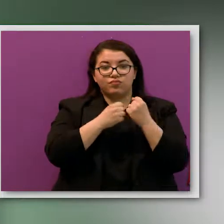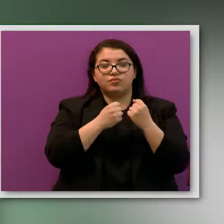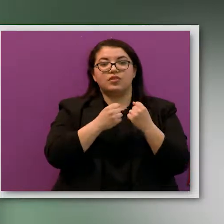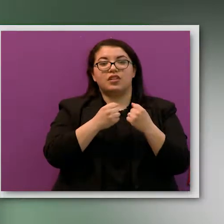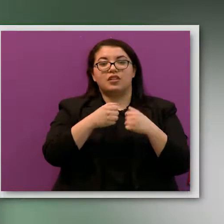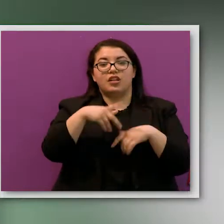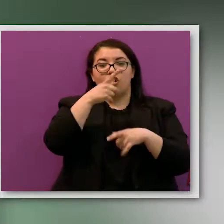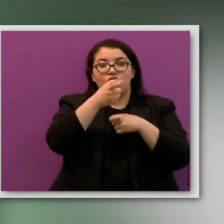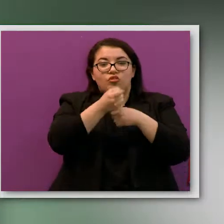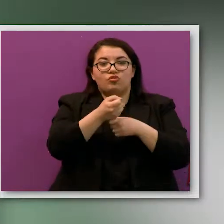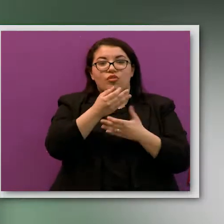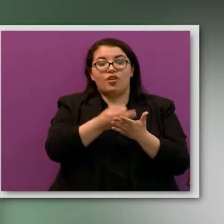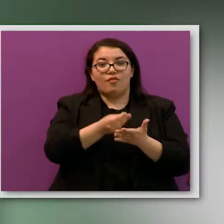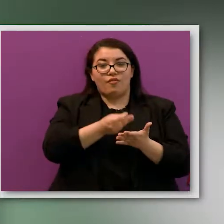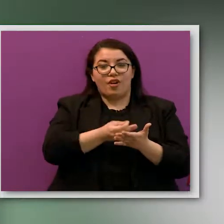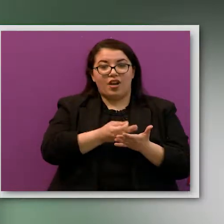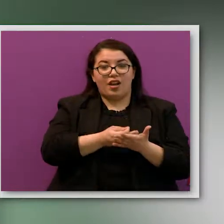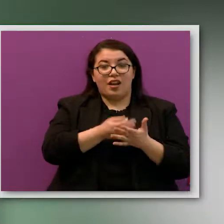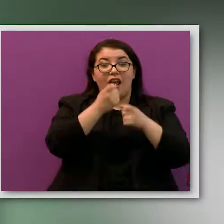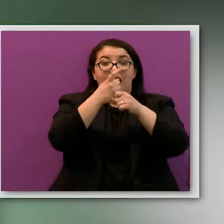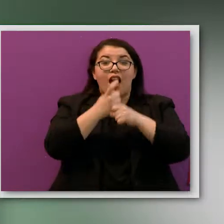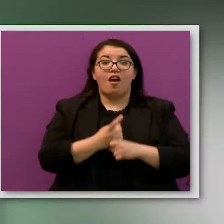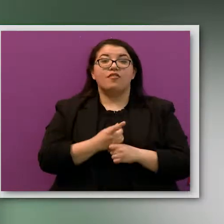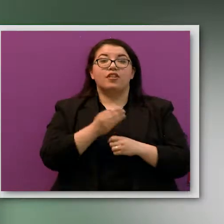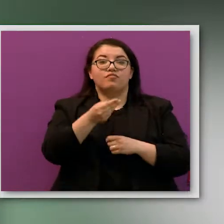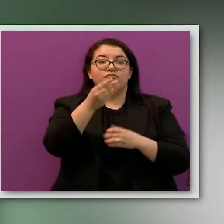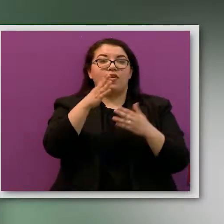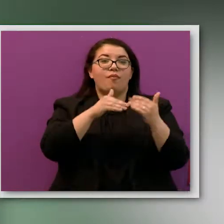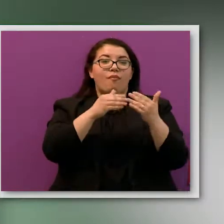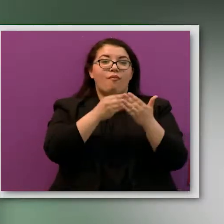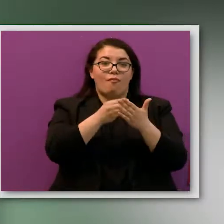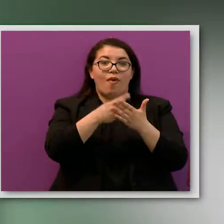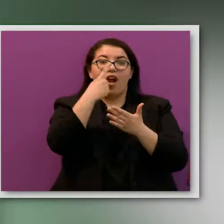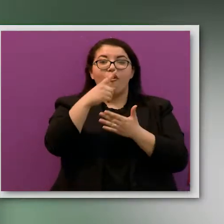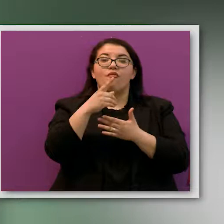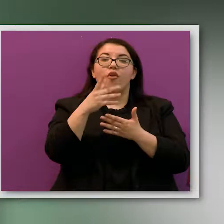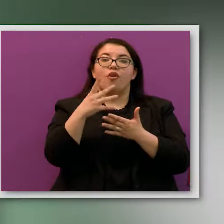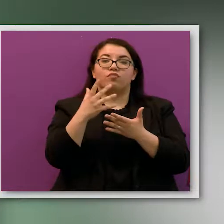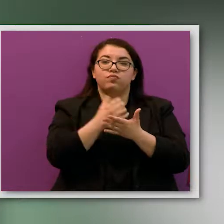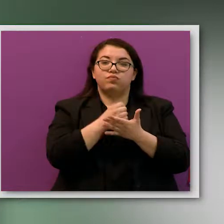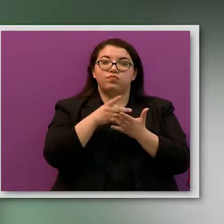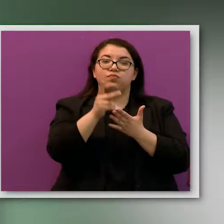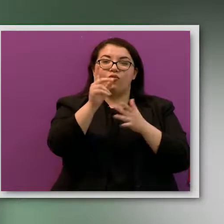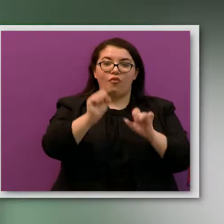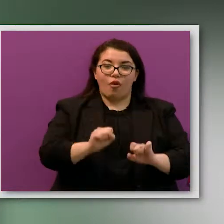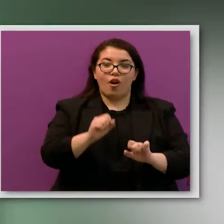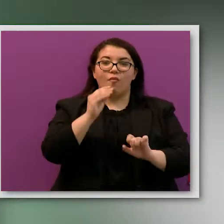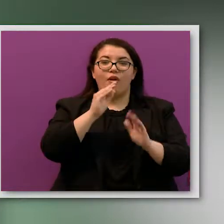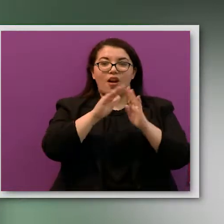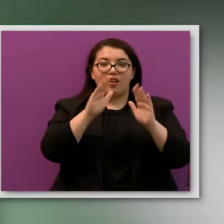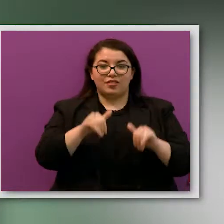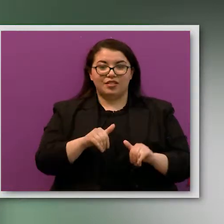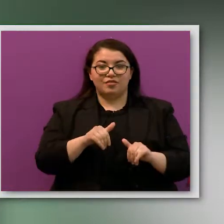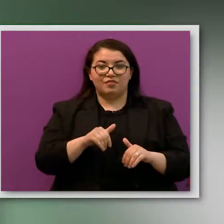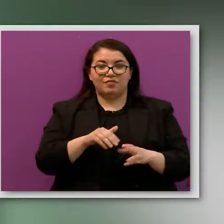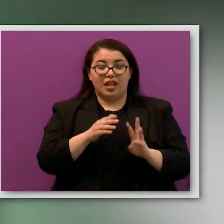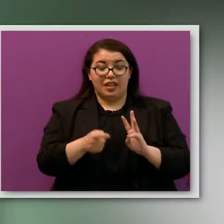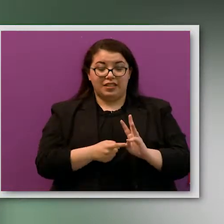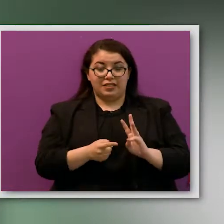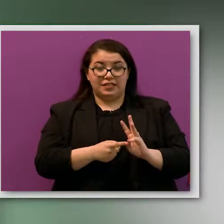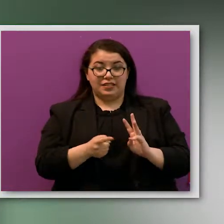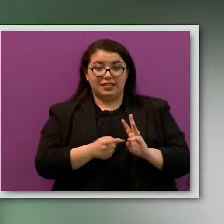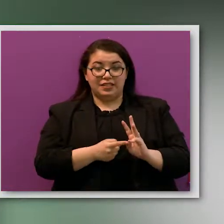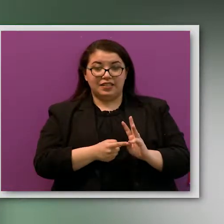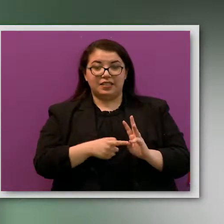$100 million every single year to create more affordable housing. And then lastly, you have our pie on jobs and economic